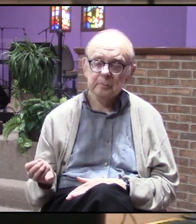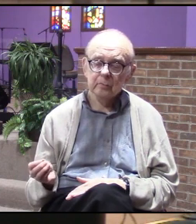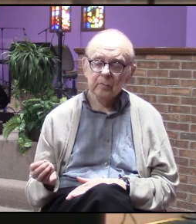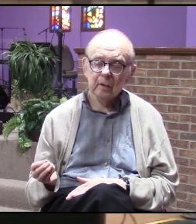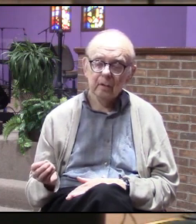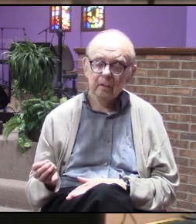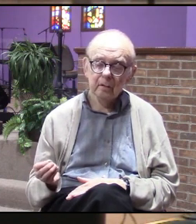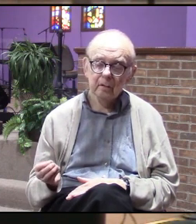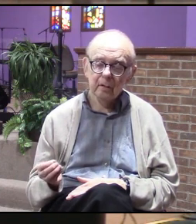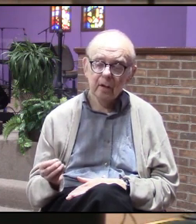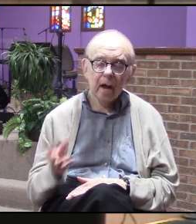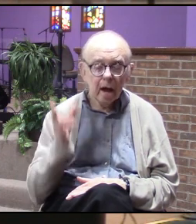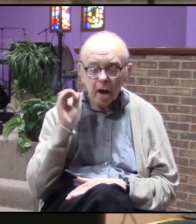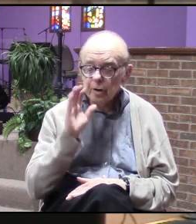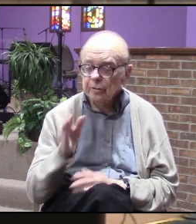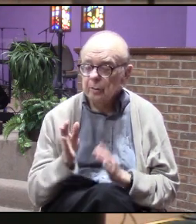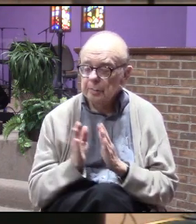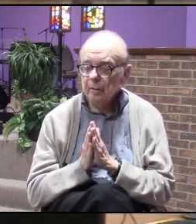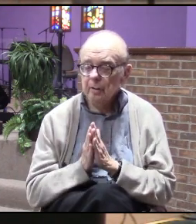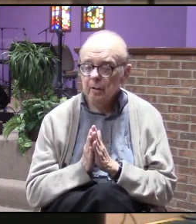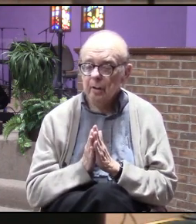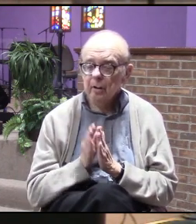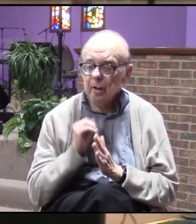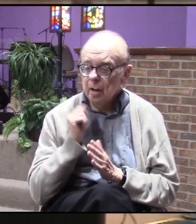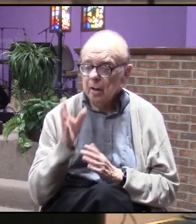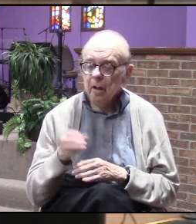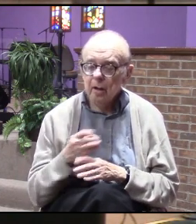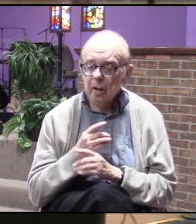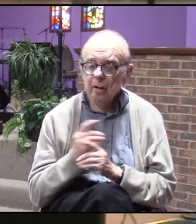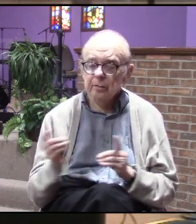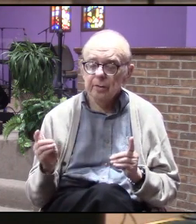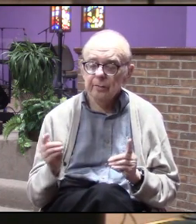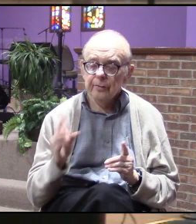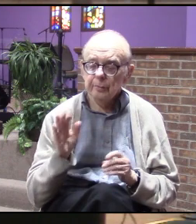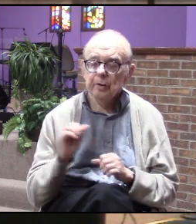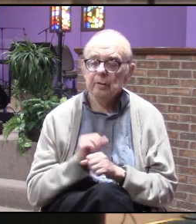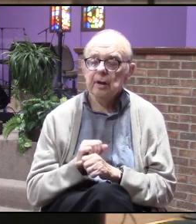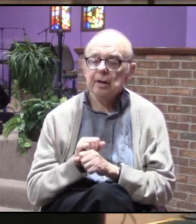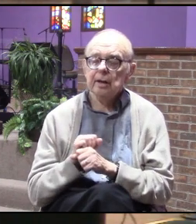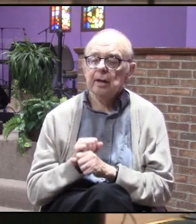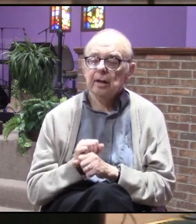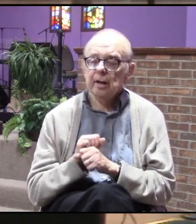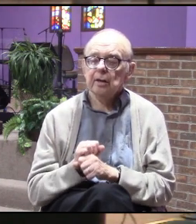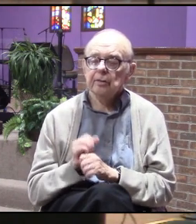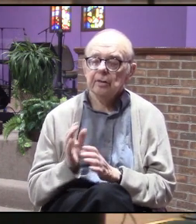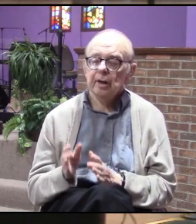And I've heard your prayers, and I'm going to deliver you from your slavery.